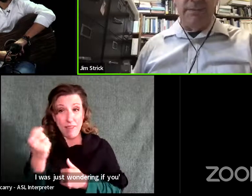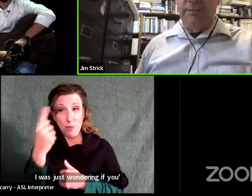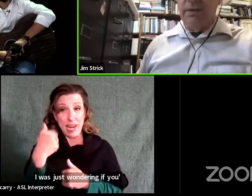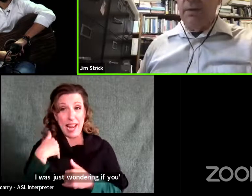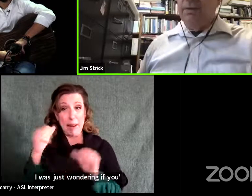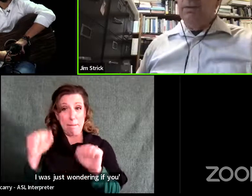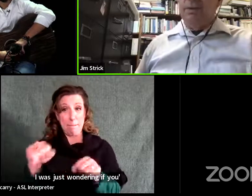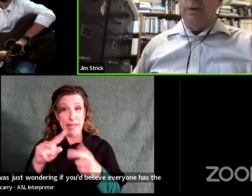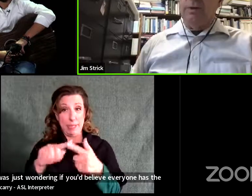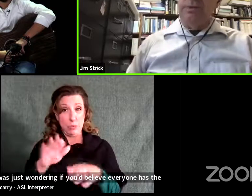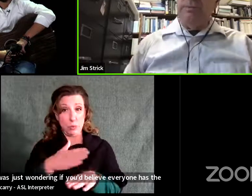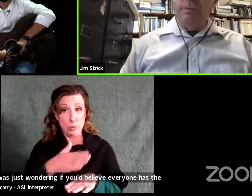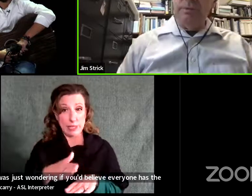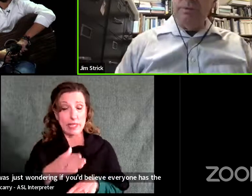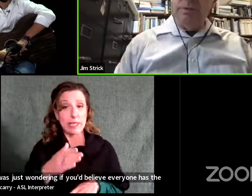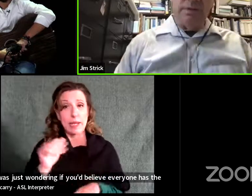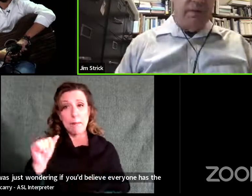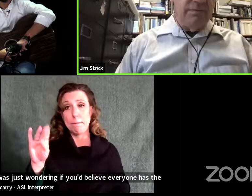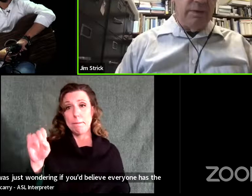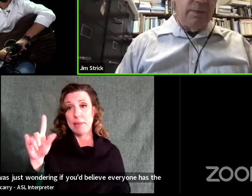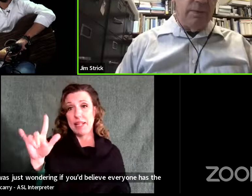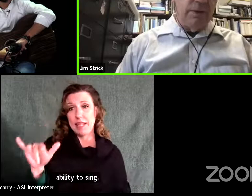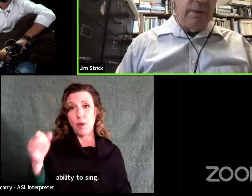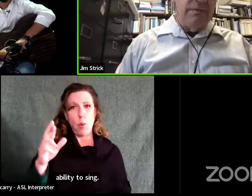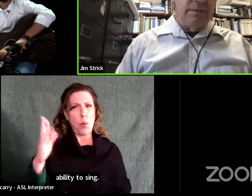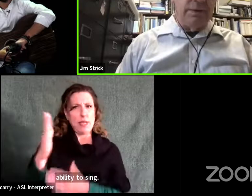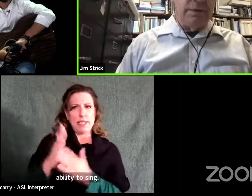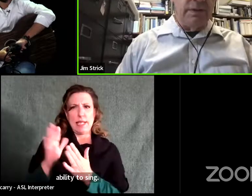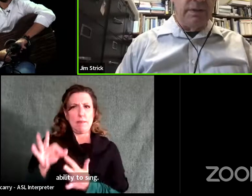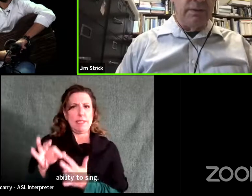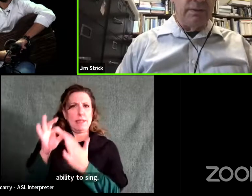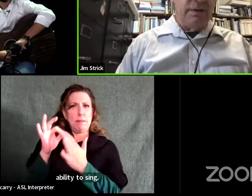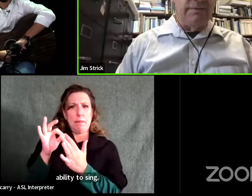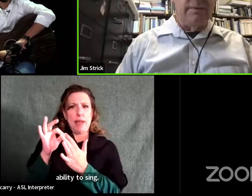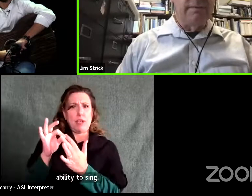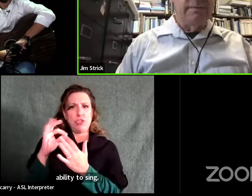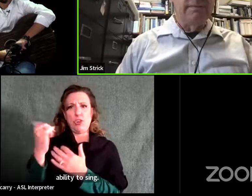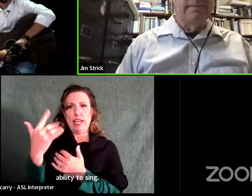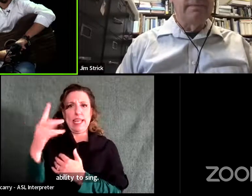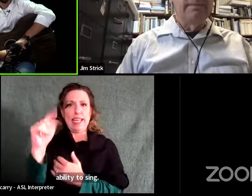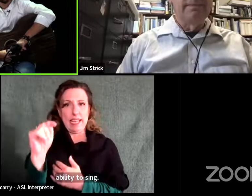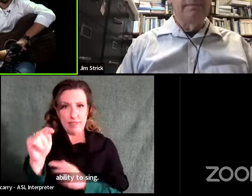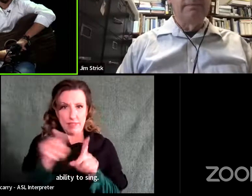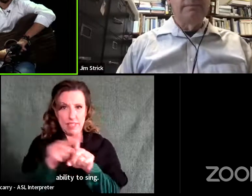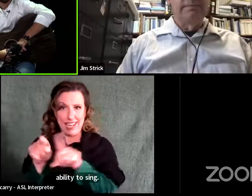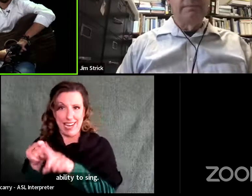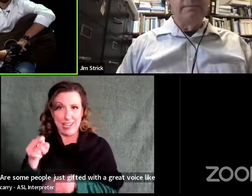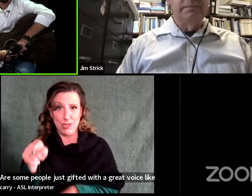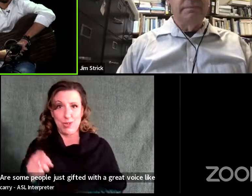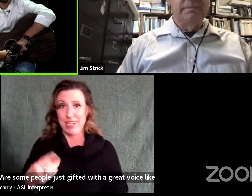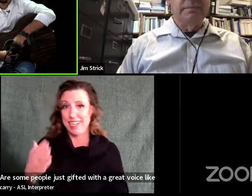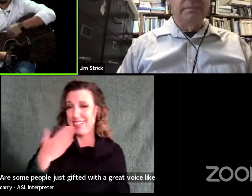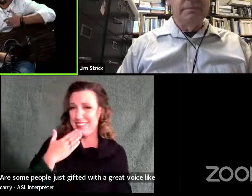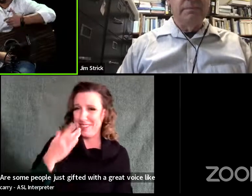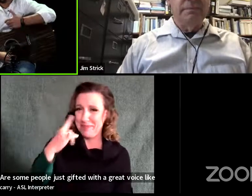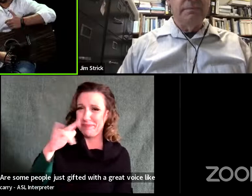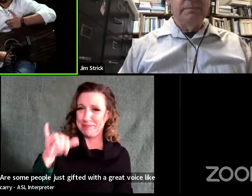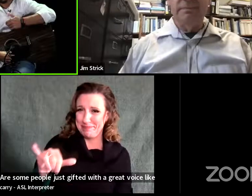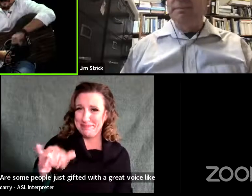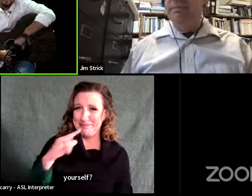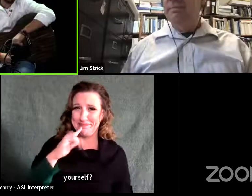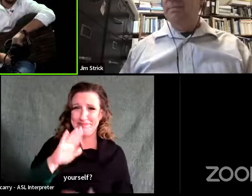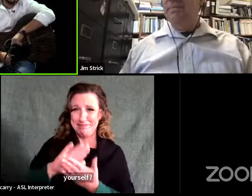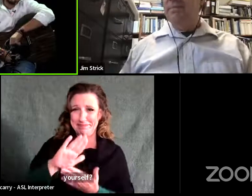sing, or are some people just gifted with a great voice like yourself? Oh, thank you for that